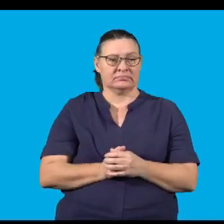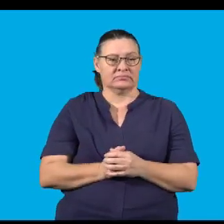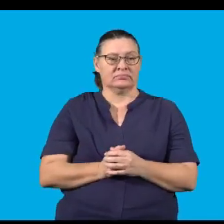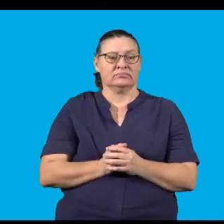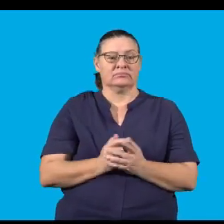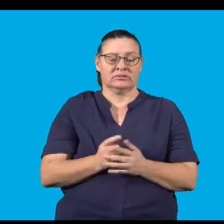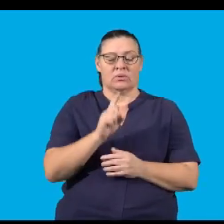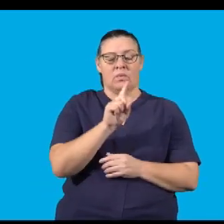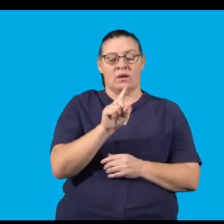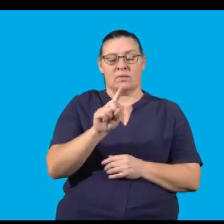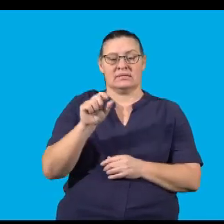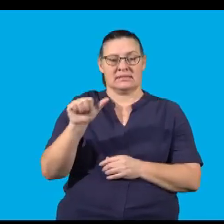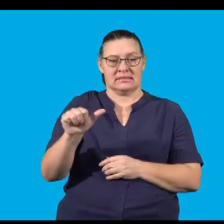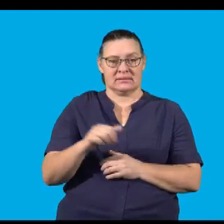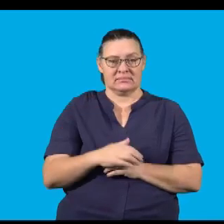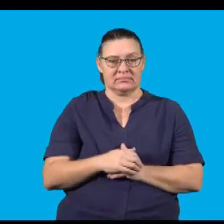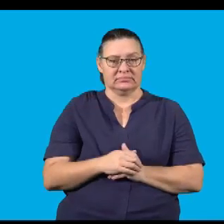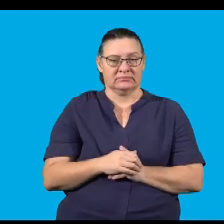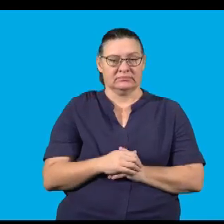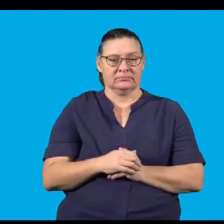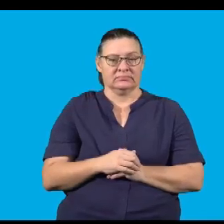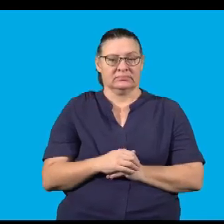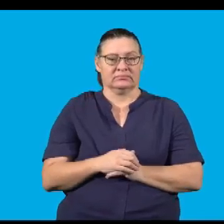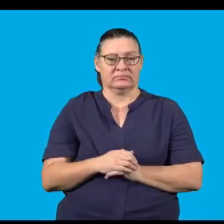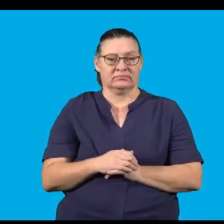to be 116,